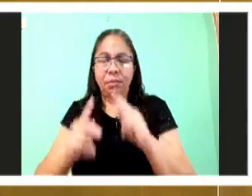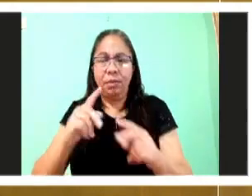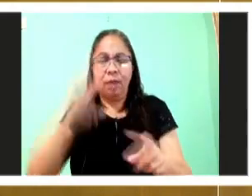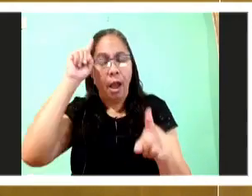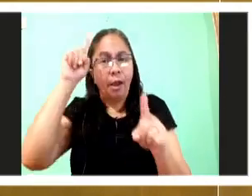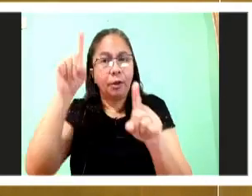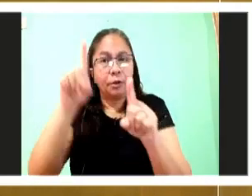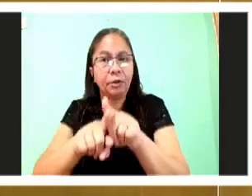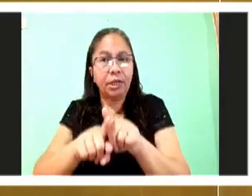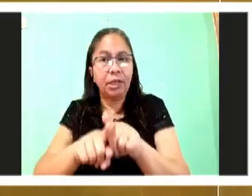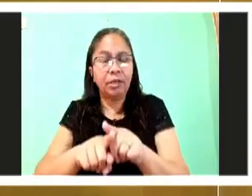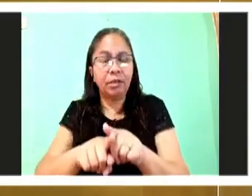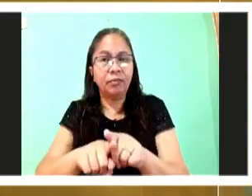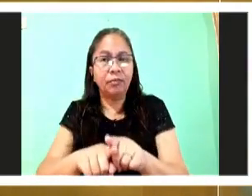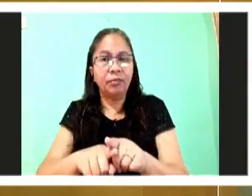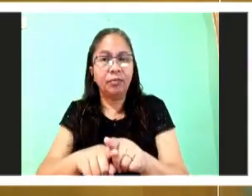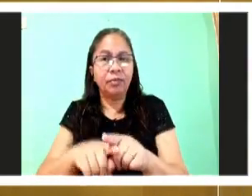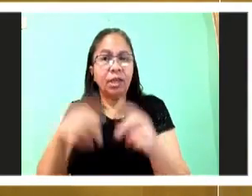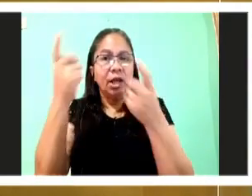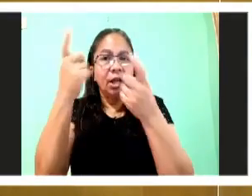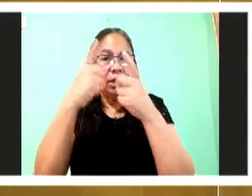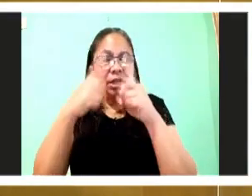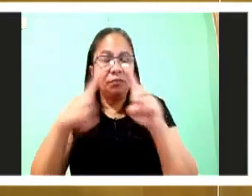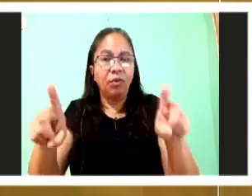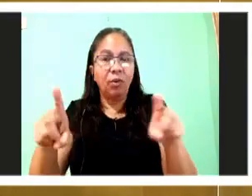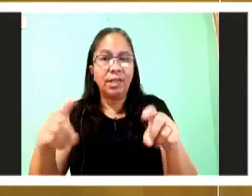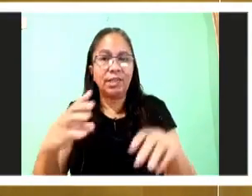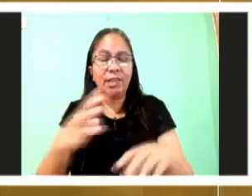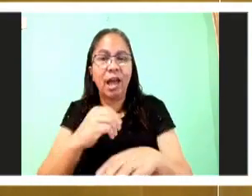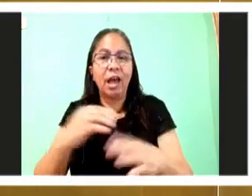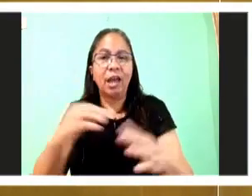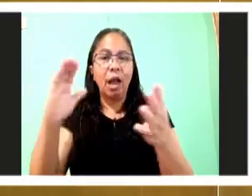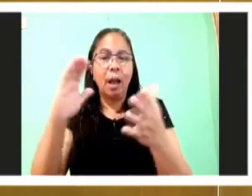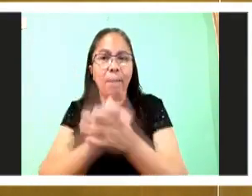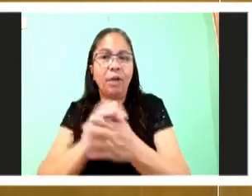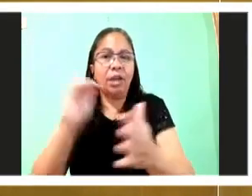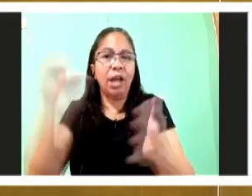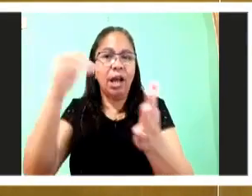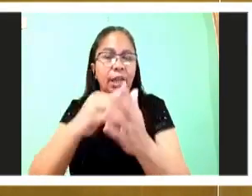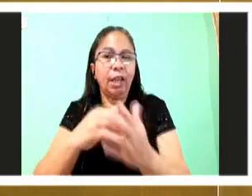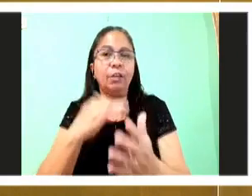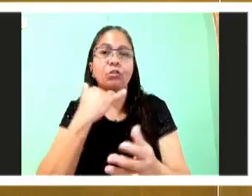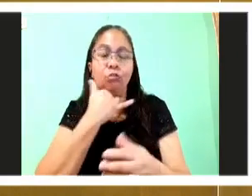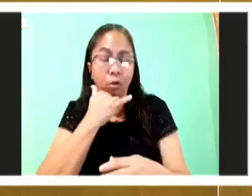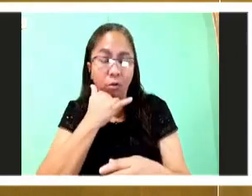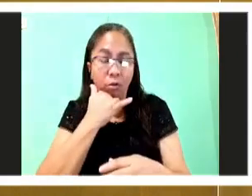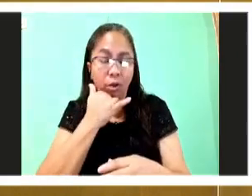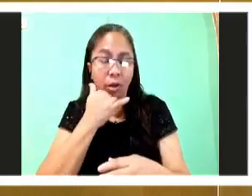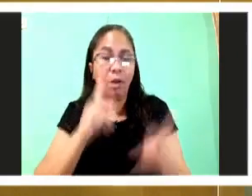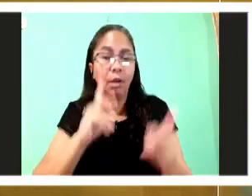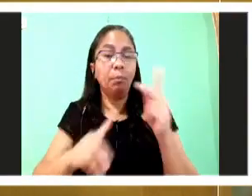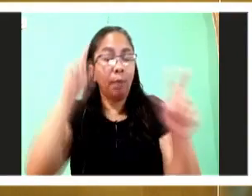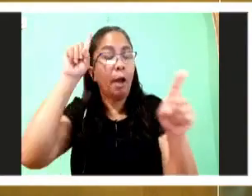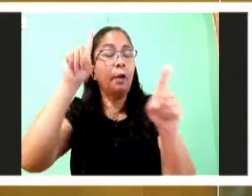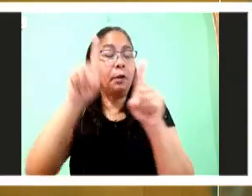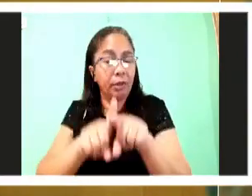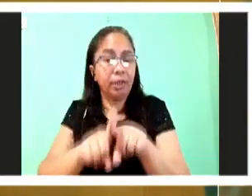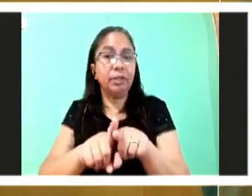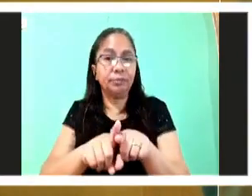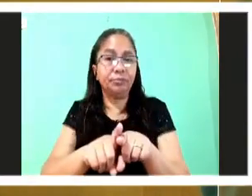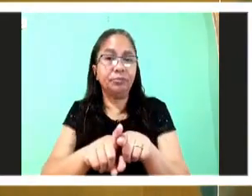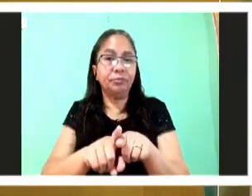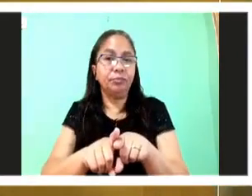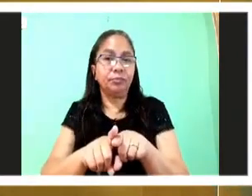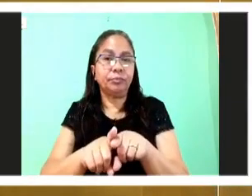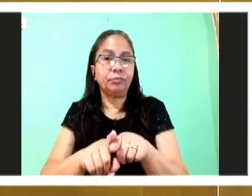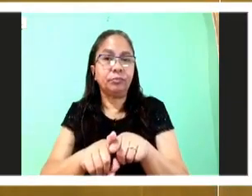was the divorce and remarriage was wrong. Everybody agreed that, up to the Protestant Reformation. Up to the 1930s,